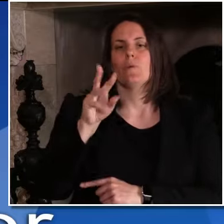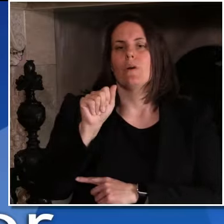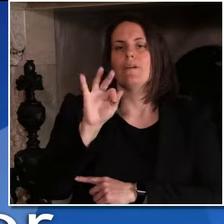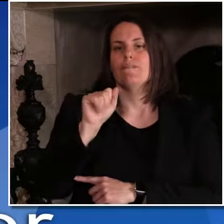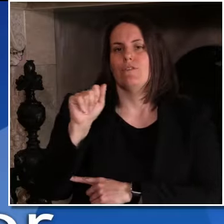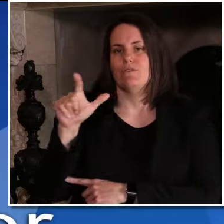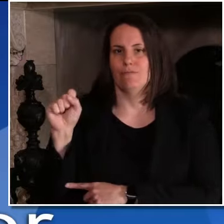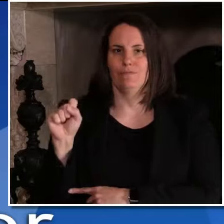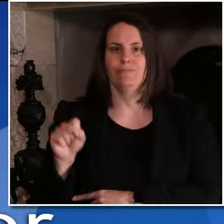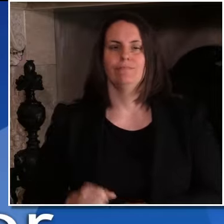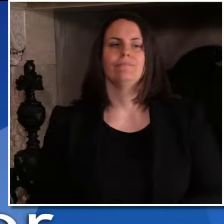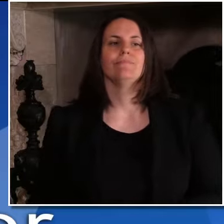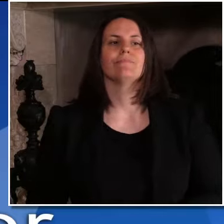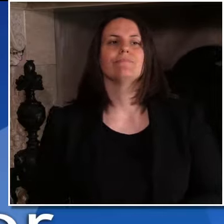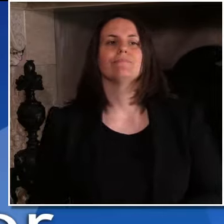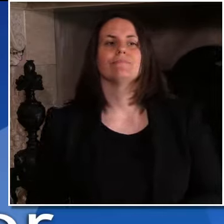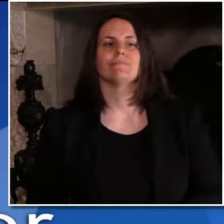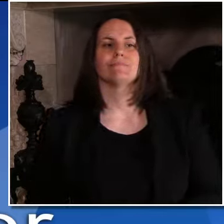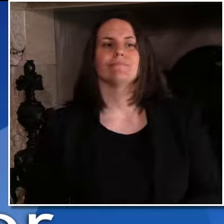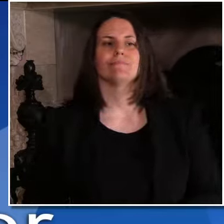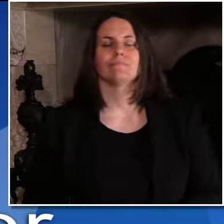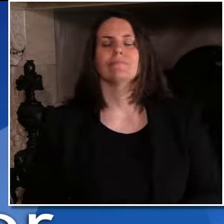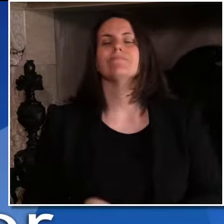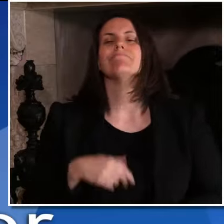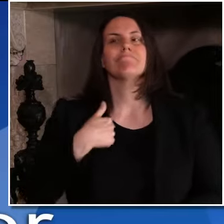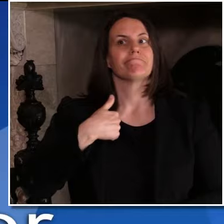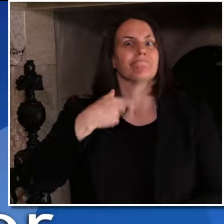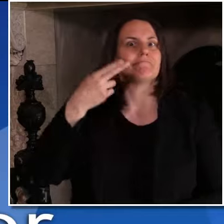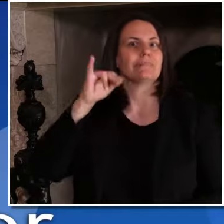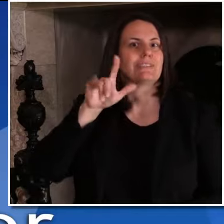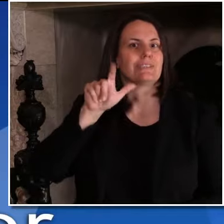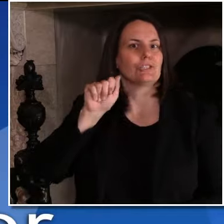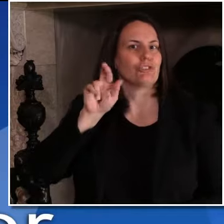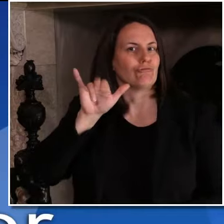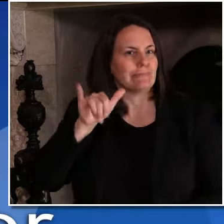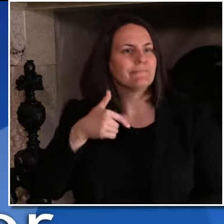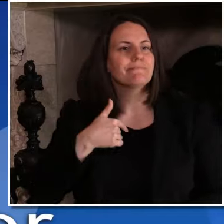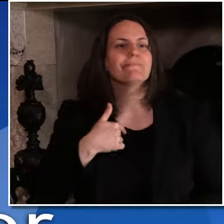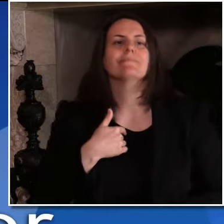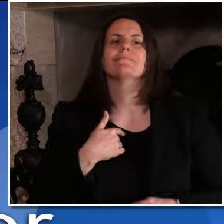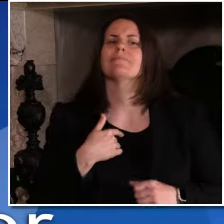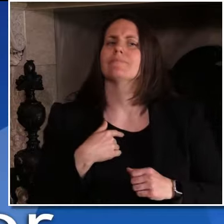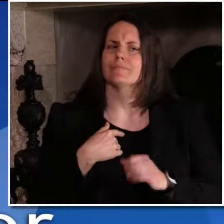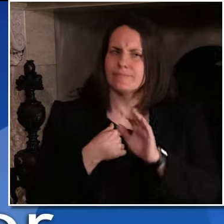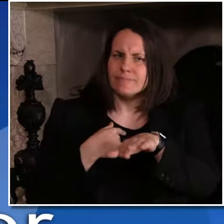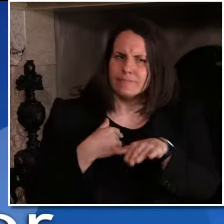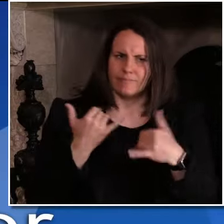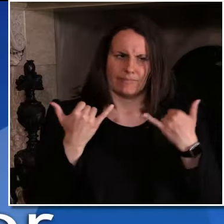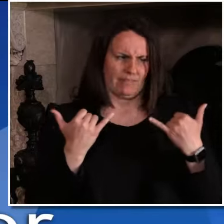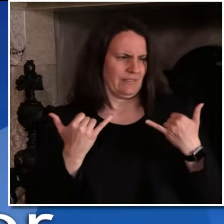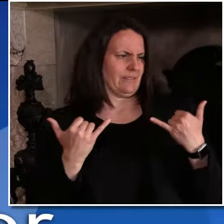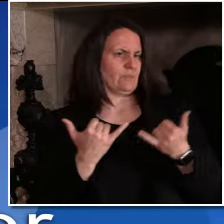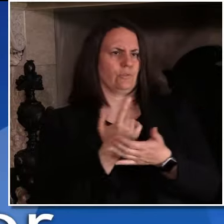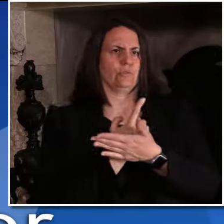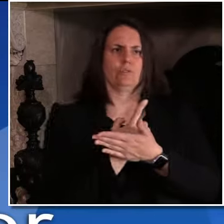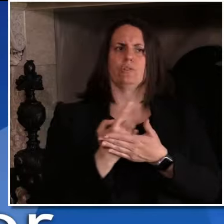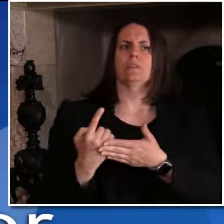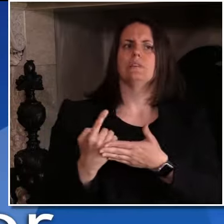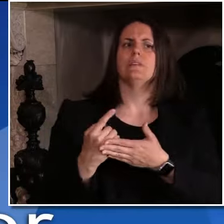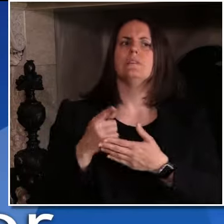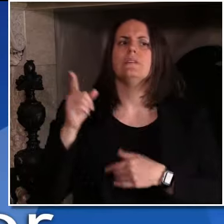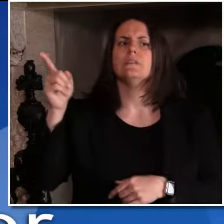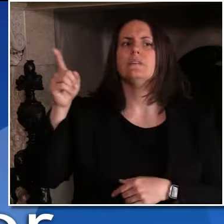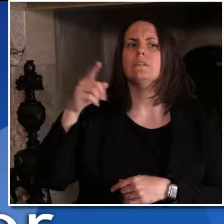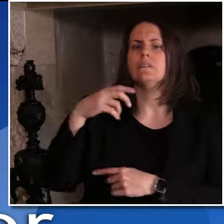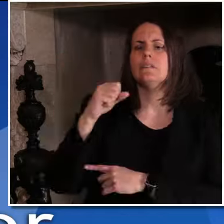Yes, this question is for the governor. Earlier this week, Assembly Speaker Robin Vos claimed that you have not had conversations with the legislator about